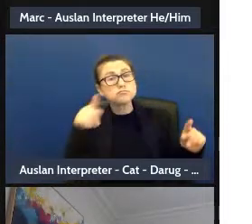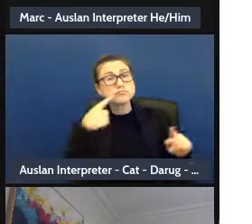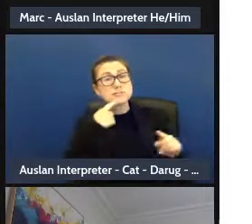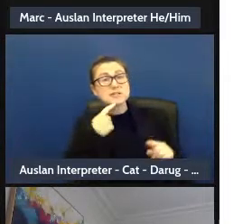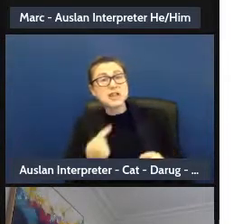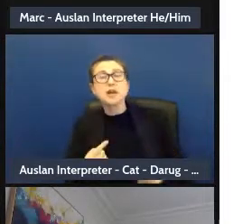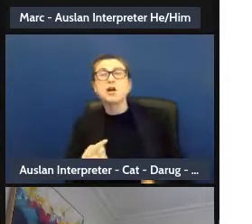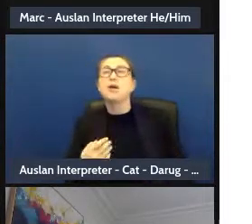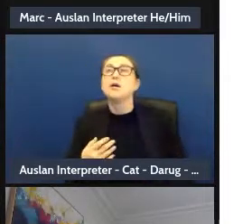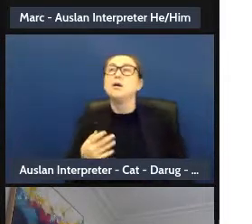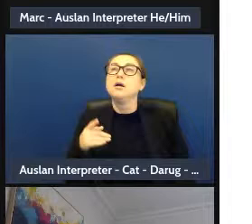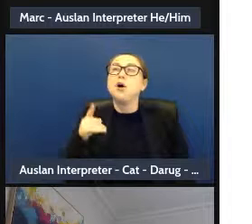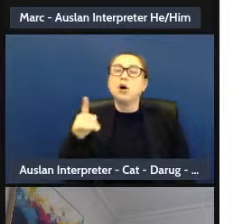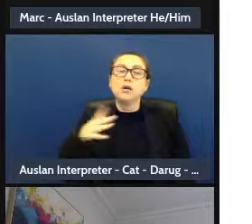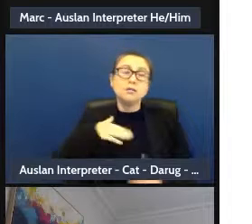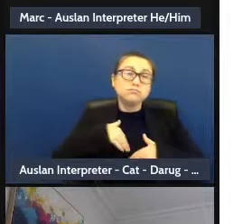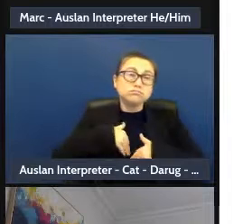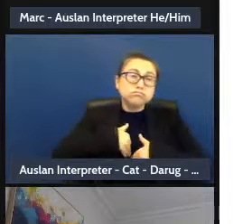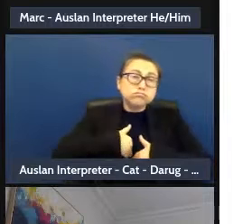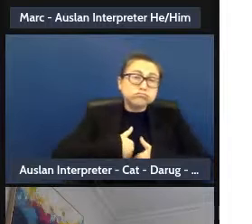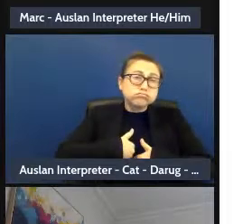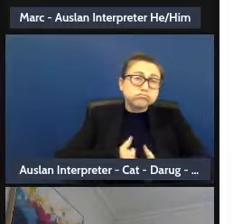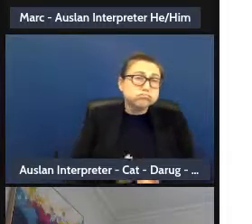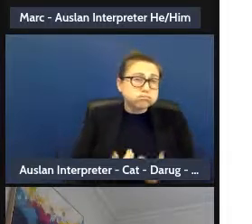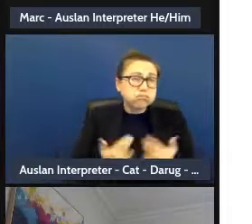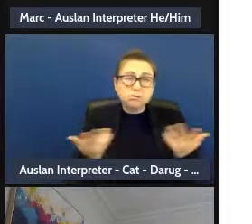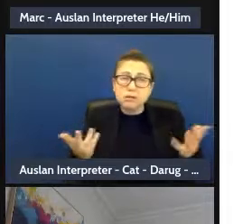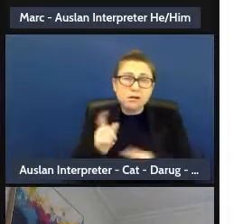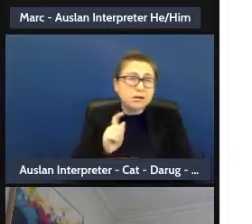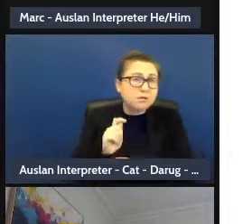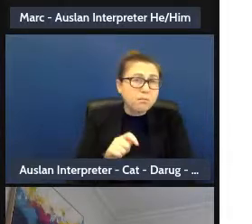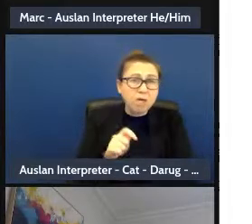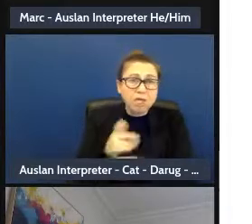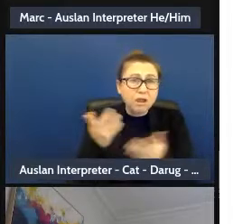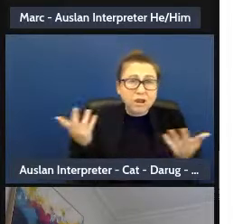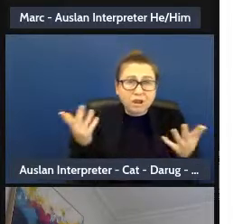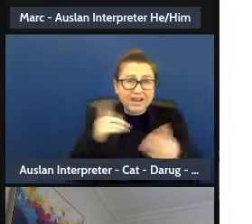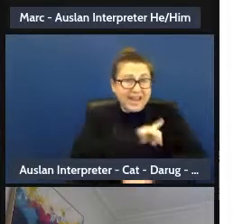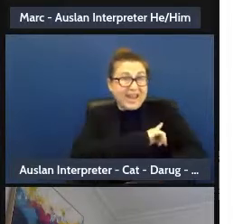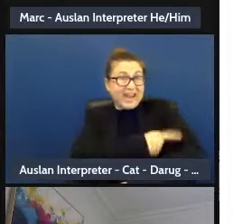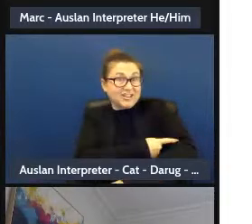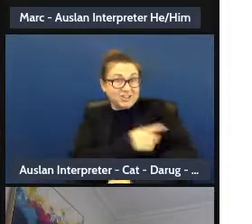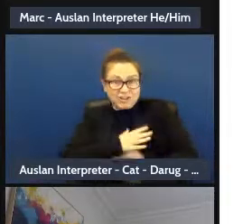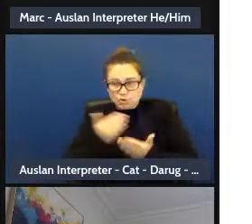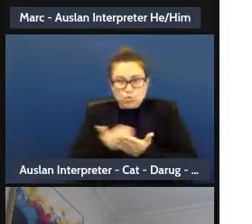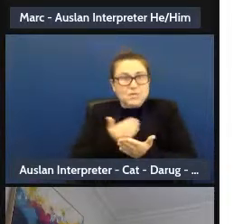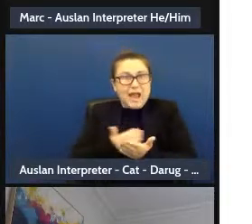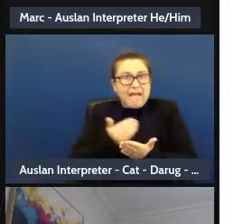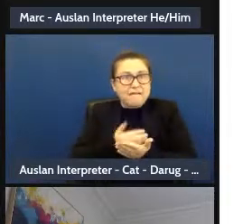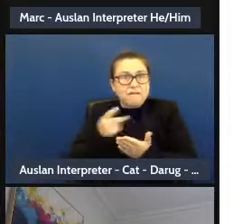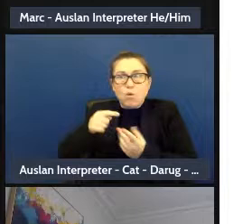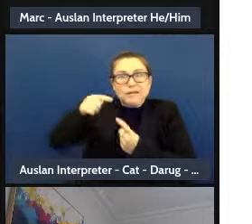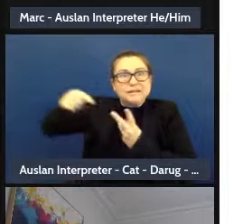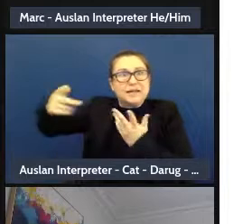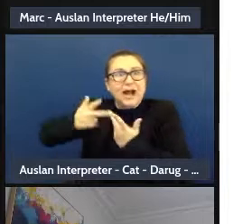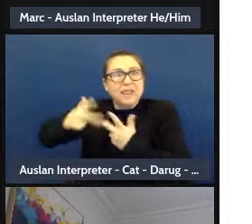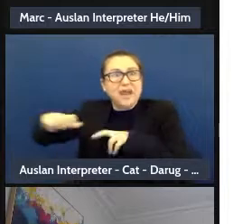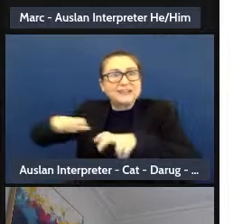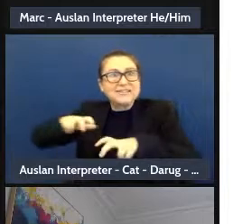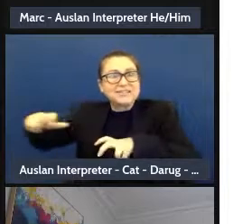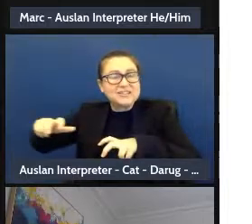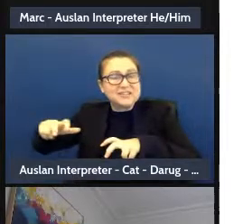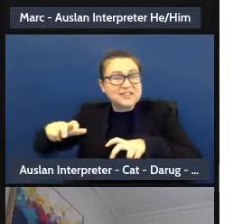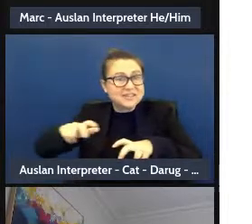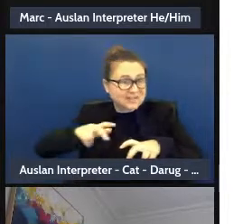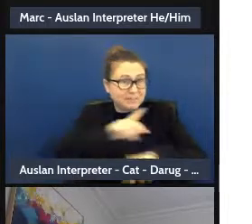that severe extreme fatigue and having an energy budget. So only having a certain amount of energy and having to make